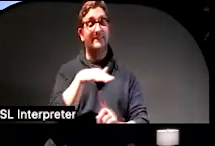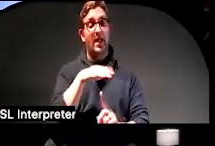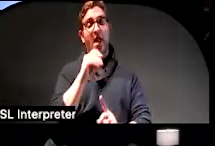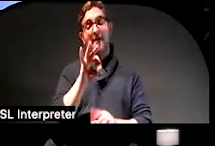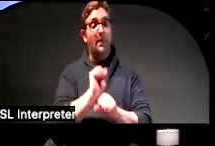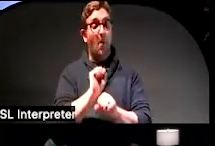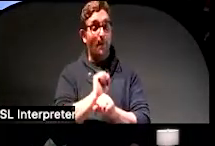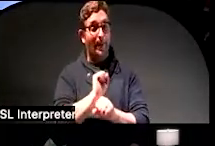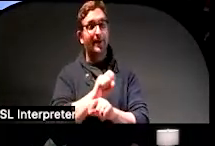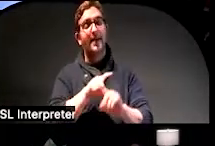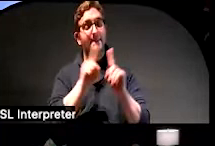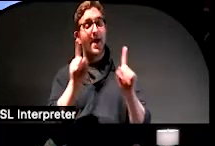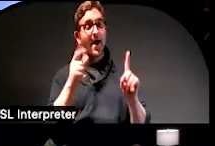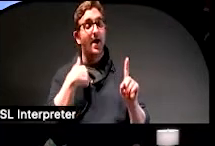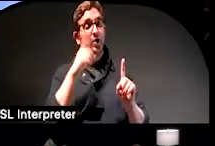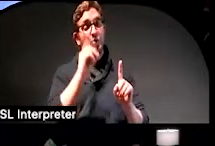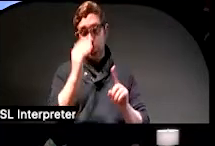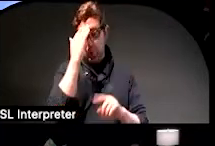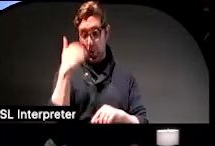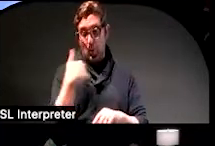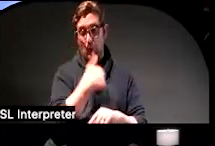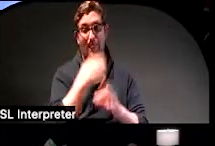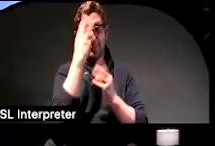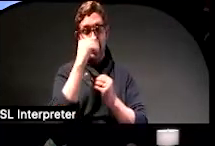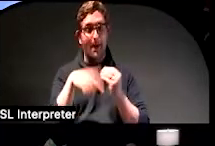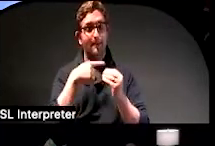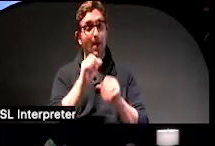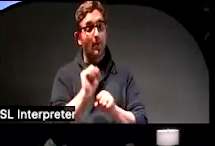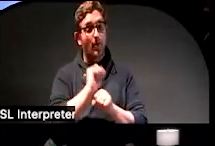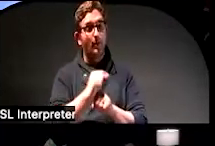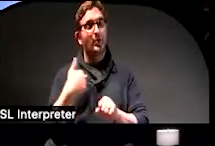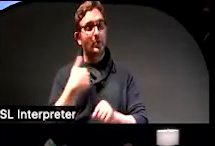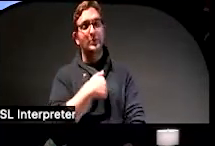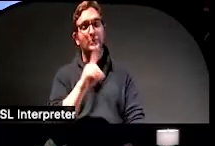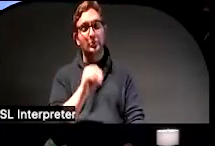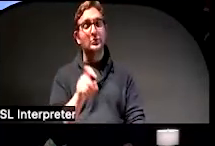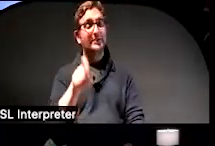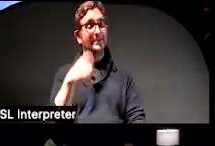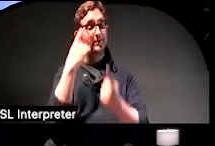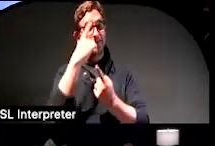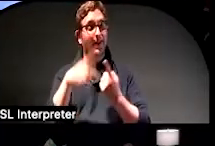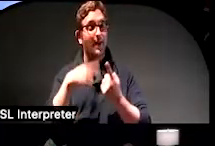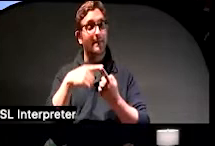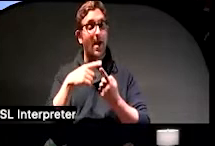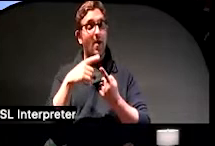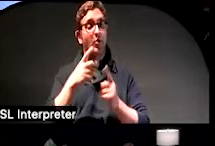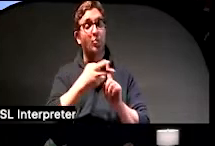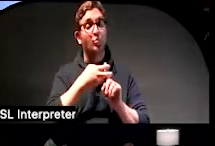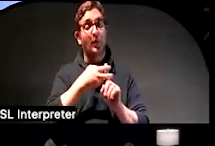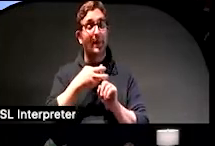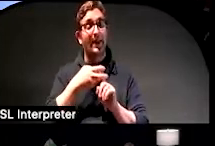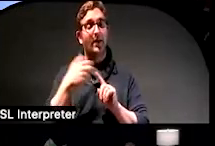but what I do know is that when we think about employment, we do have to think about the recruitment, because we